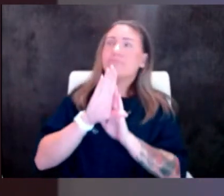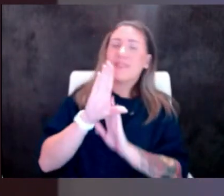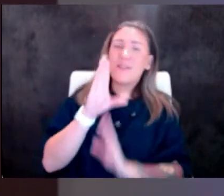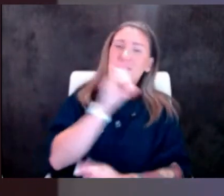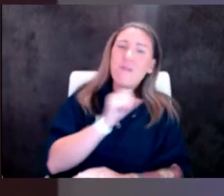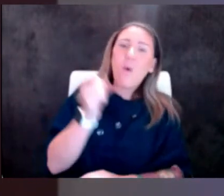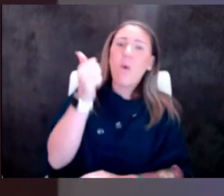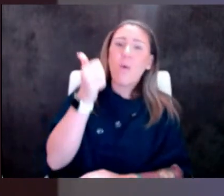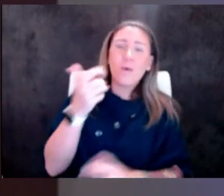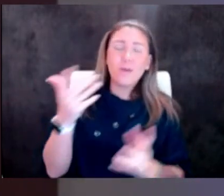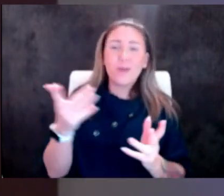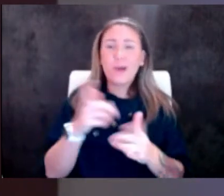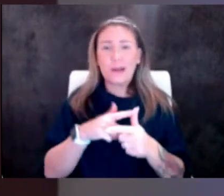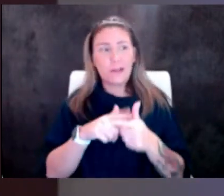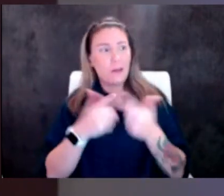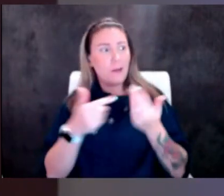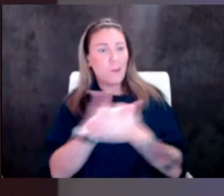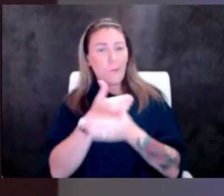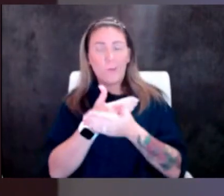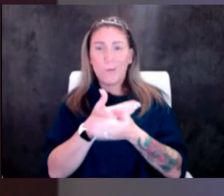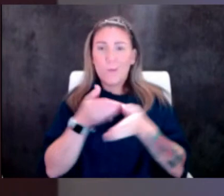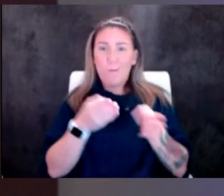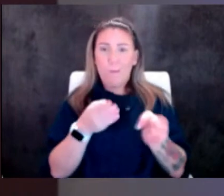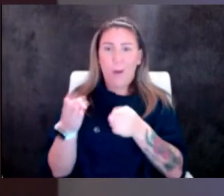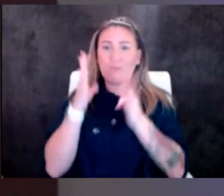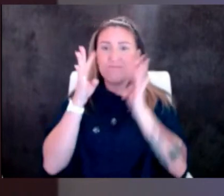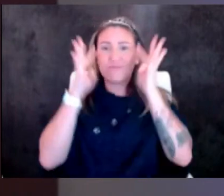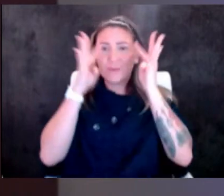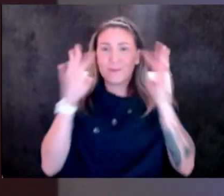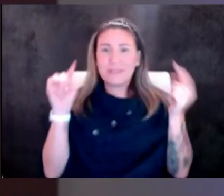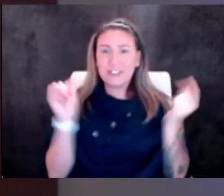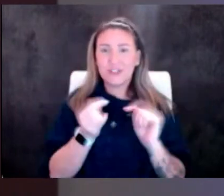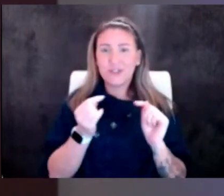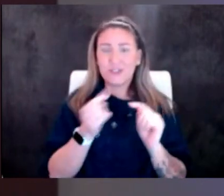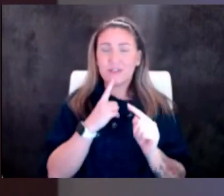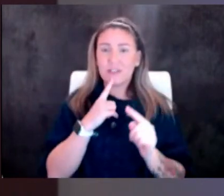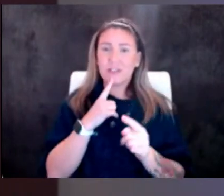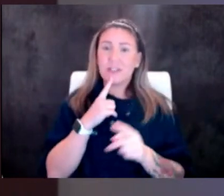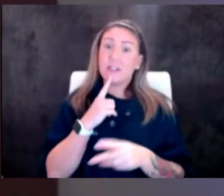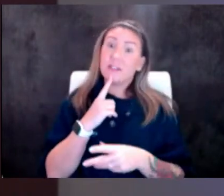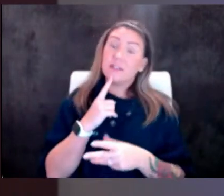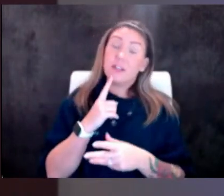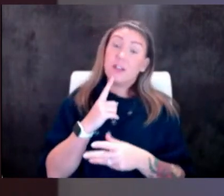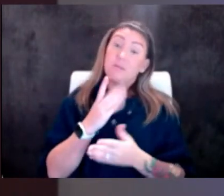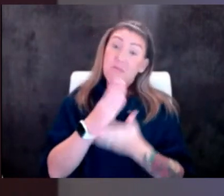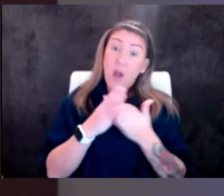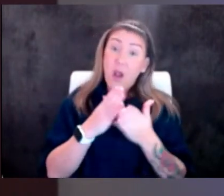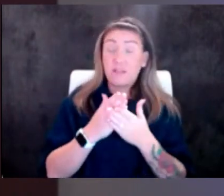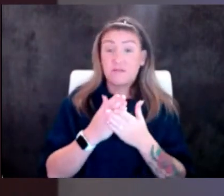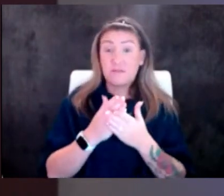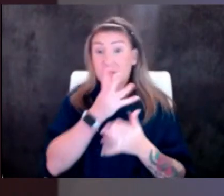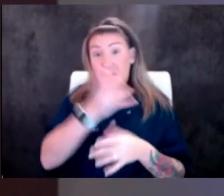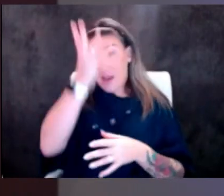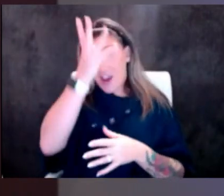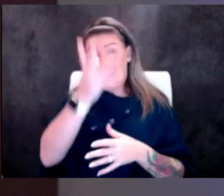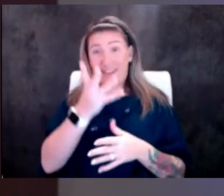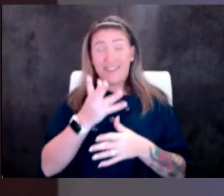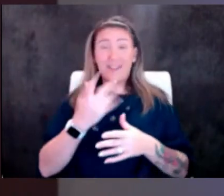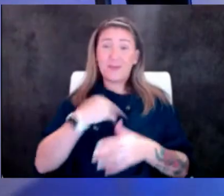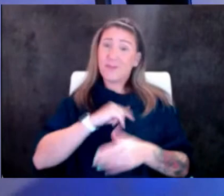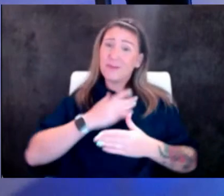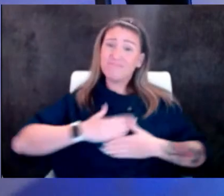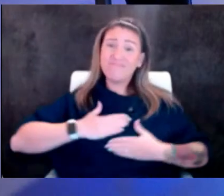to come up with injuries. So it's part of being a parent, and we're glad to be a part of helping you with that.